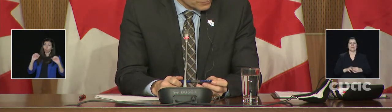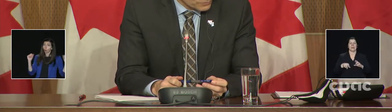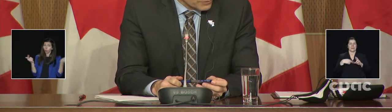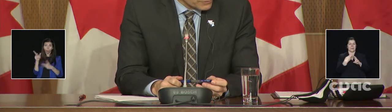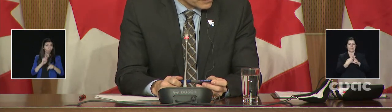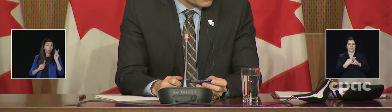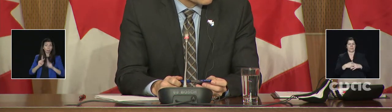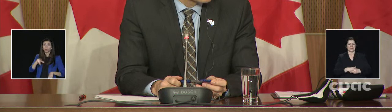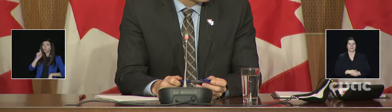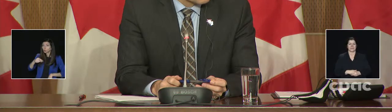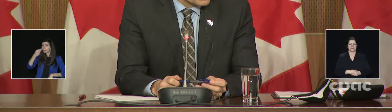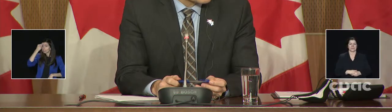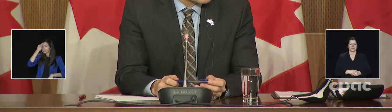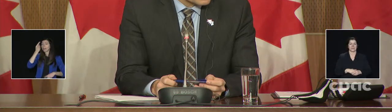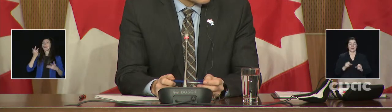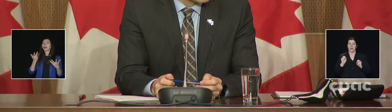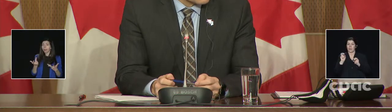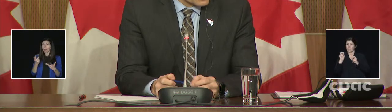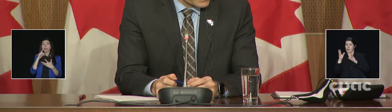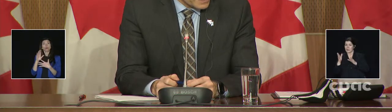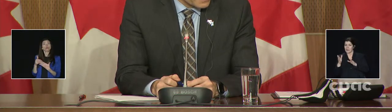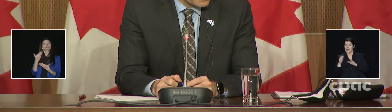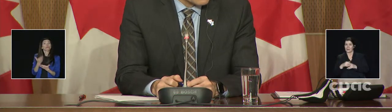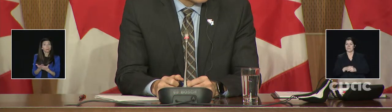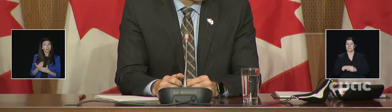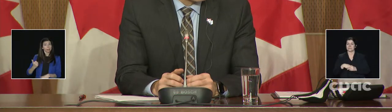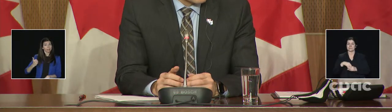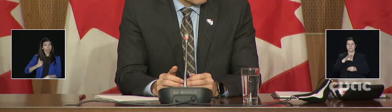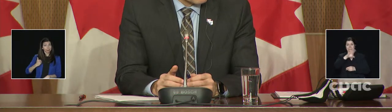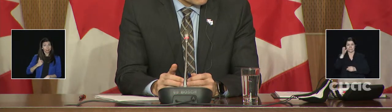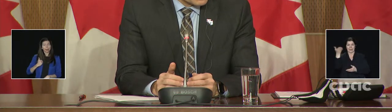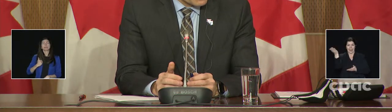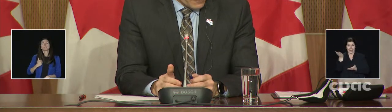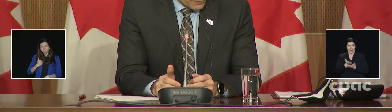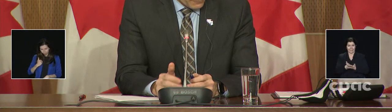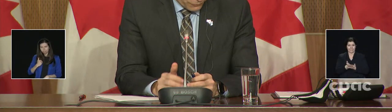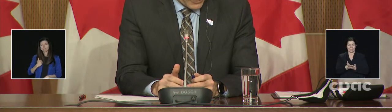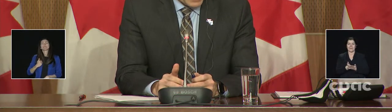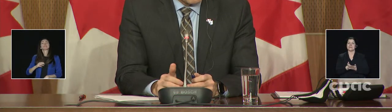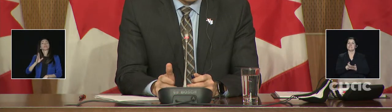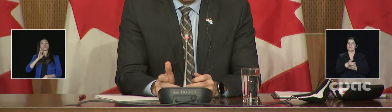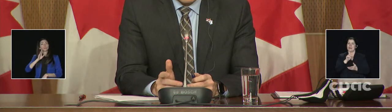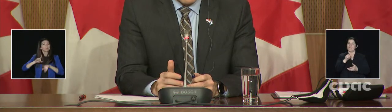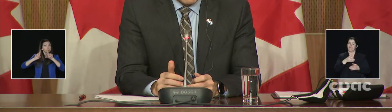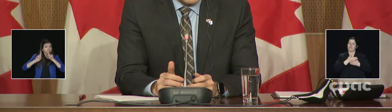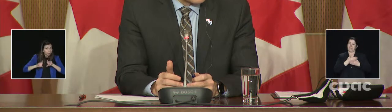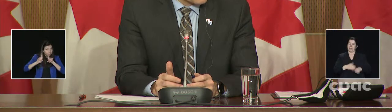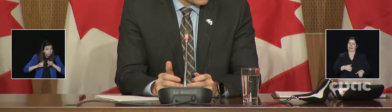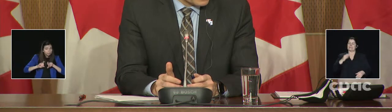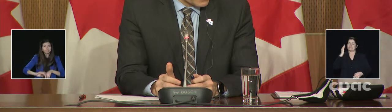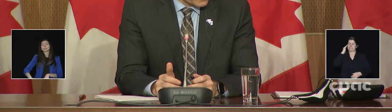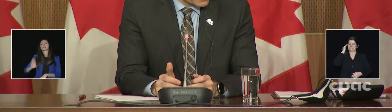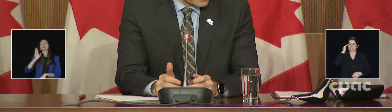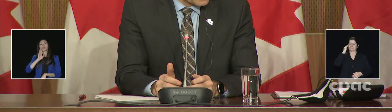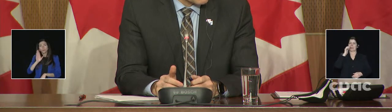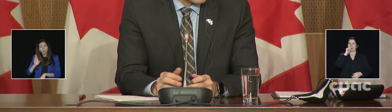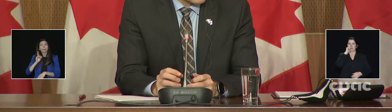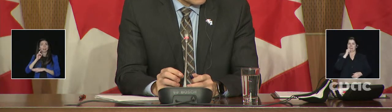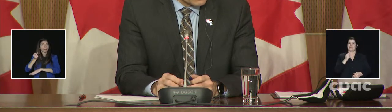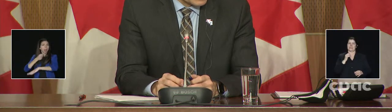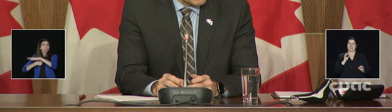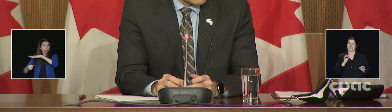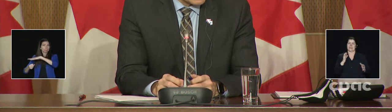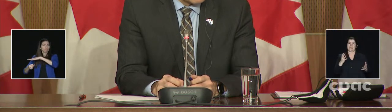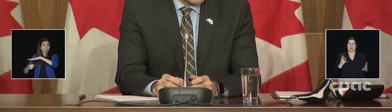and quarantined when they enter Canada through an airport from a place other than the United States.